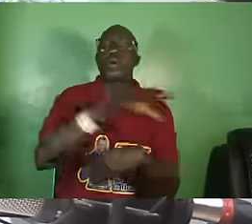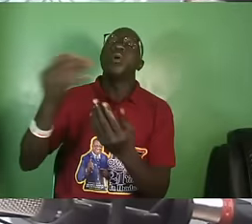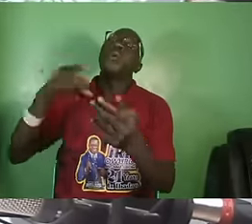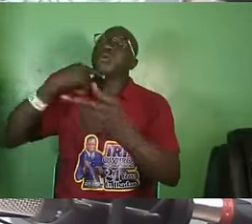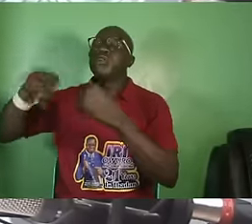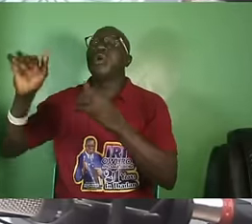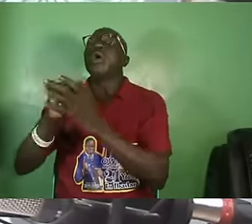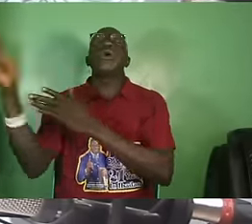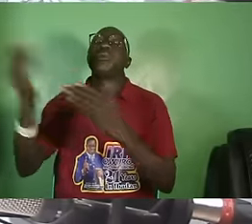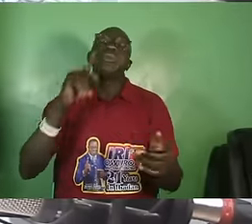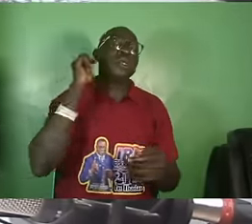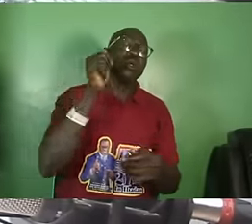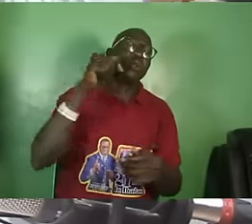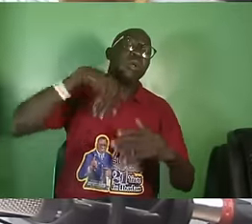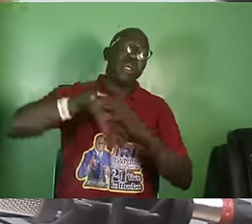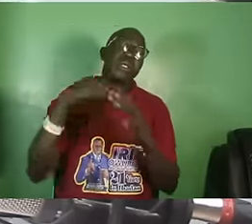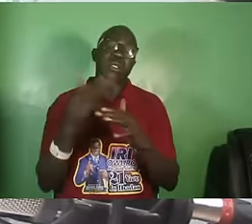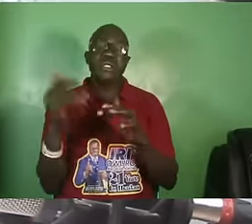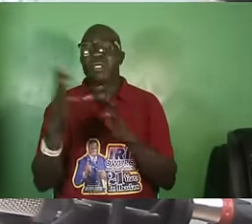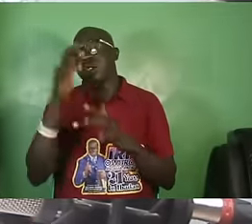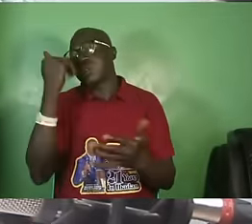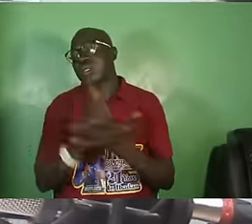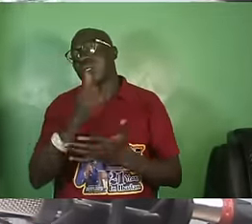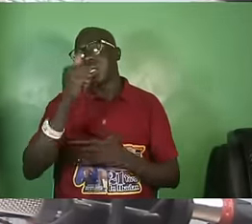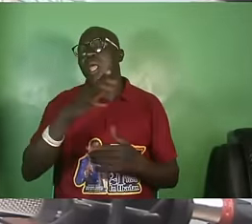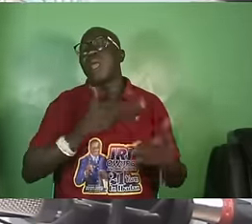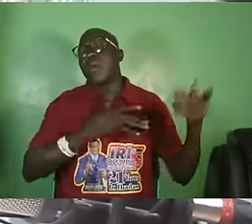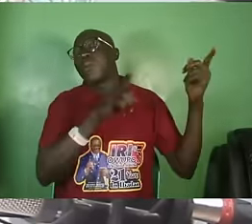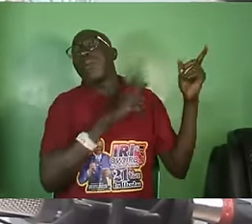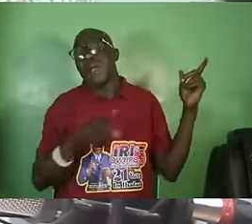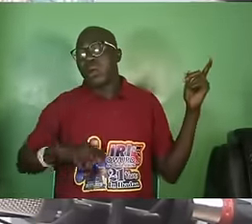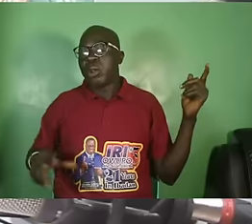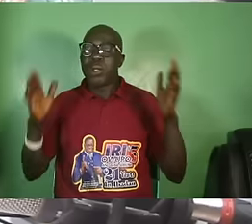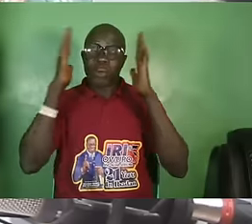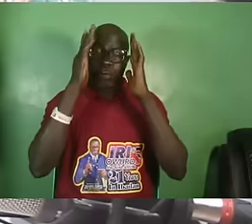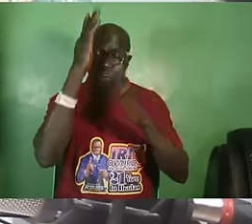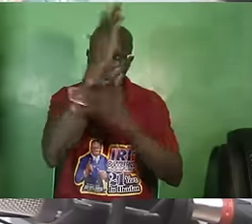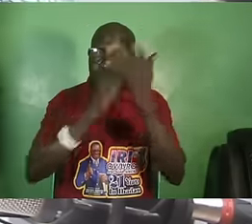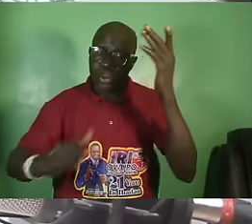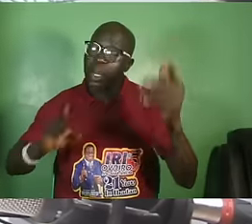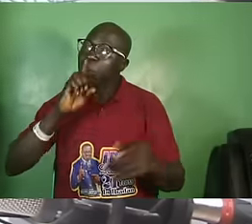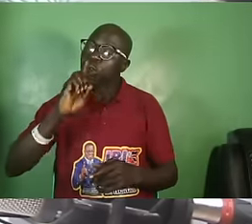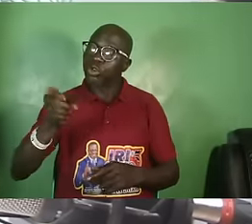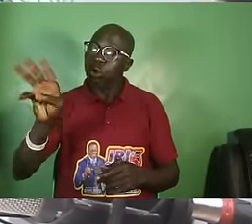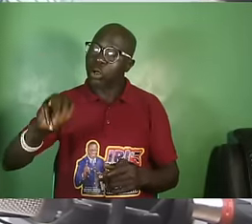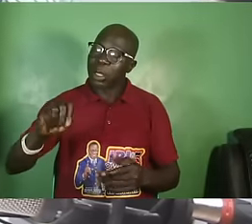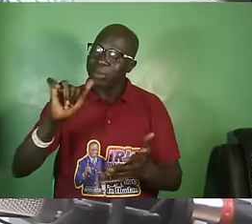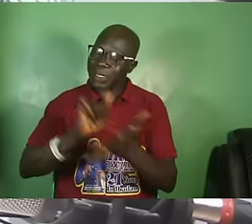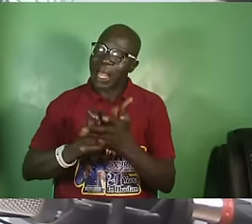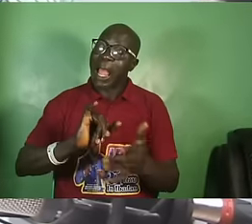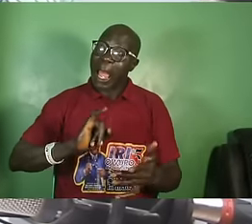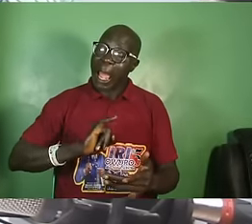Amen. Amen. pray somebody. And show them that